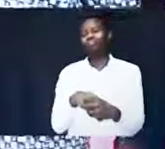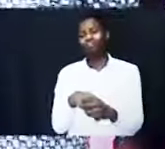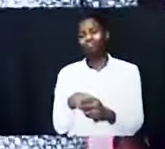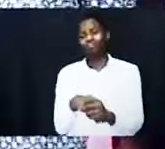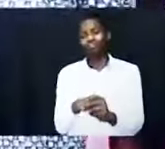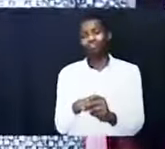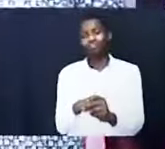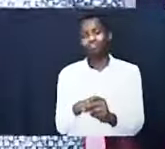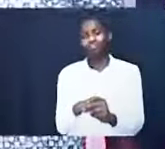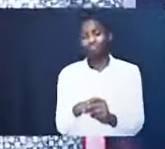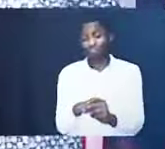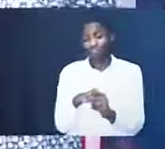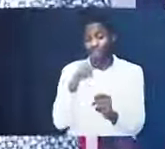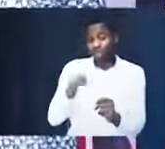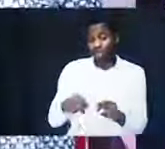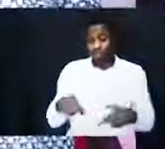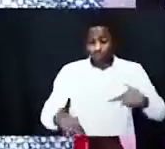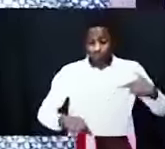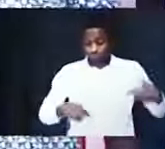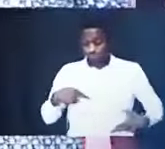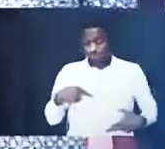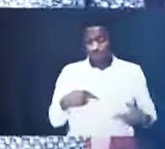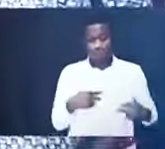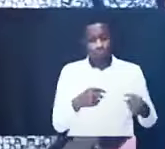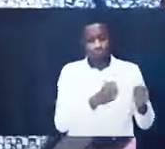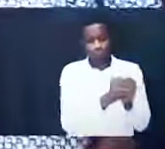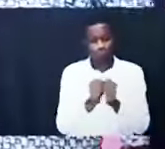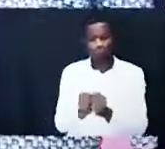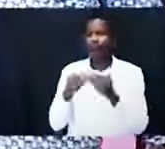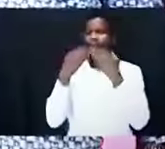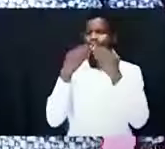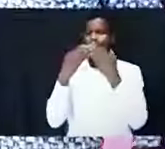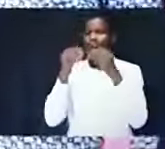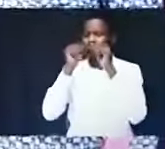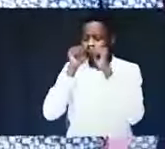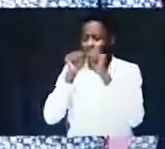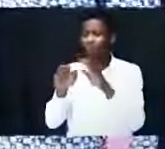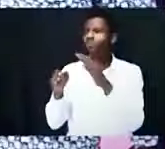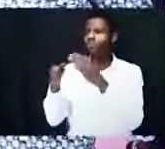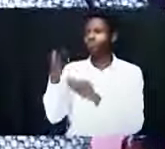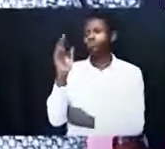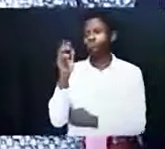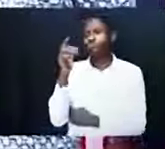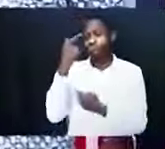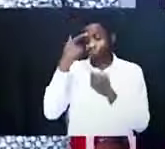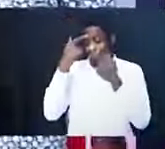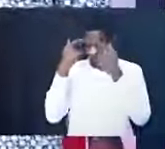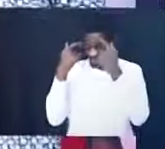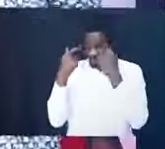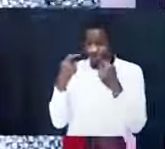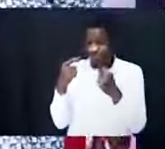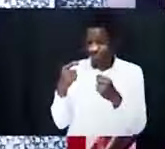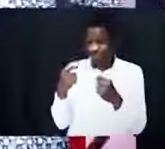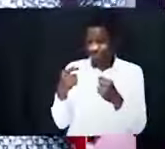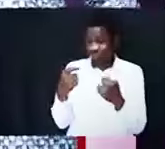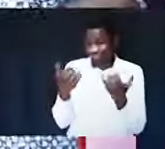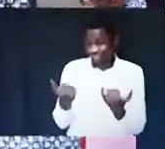to rejoice and bless the name of the Lord together. Especially because we are found at his